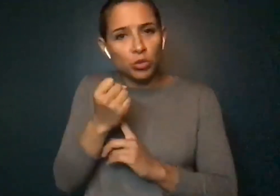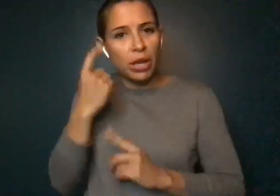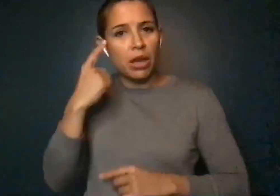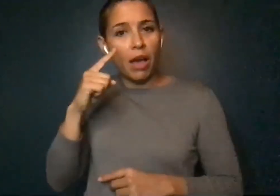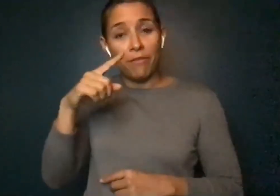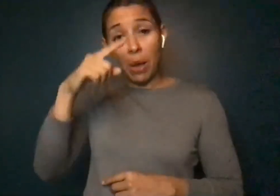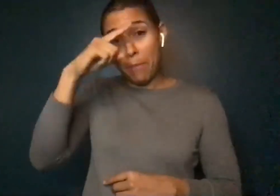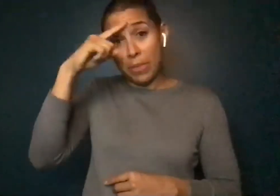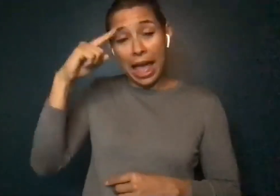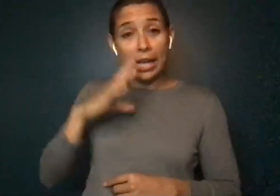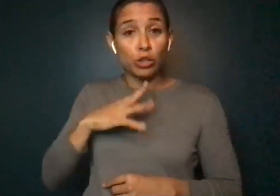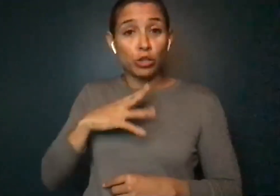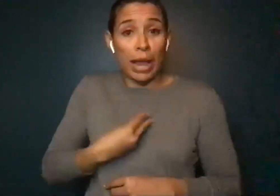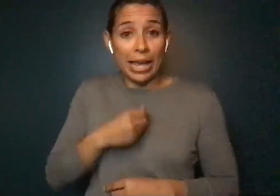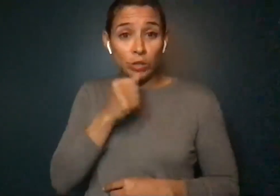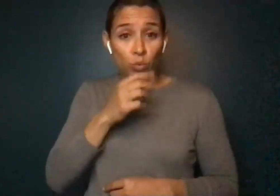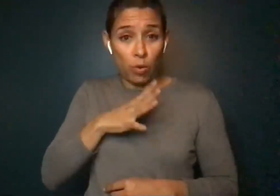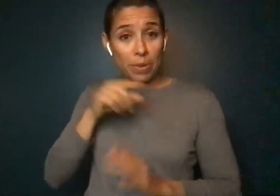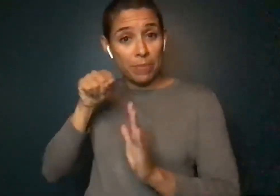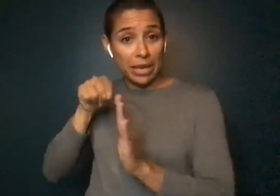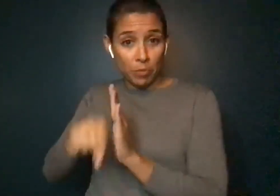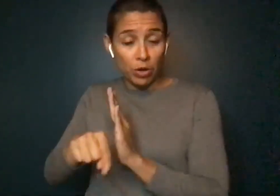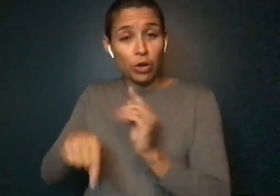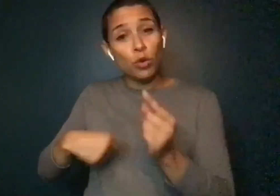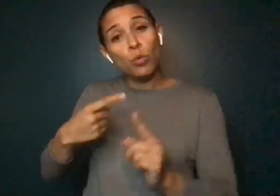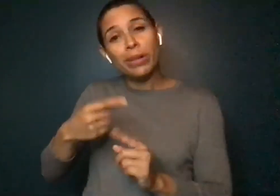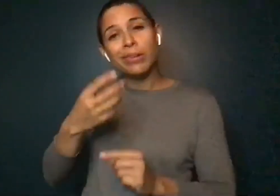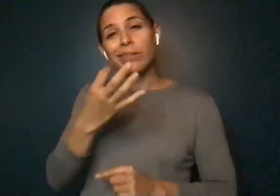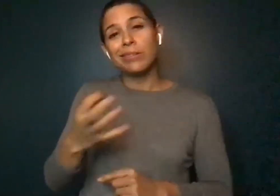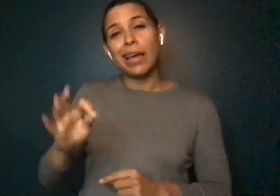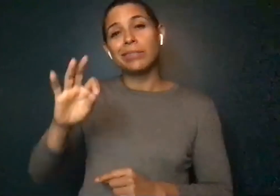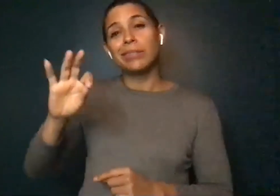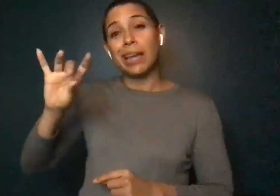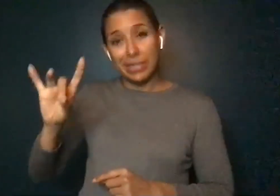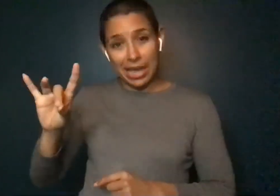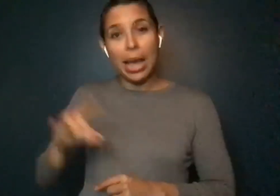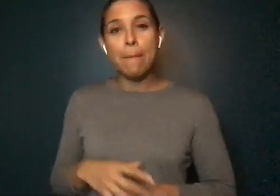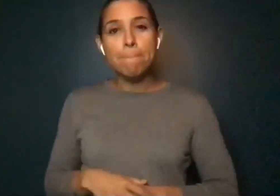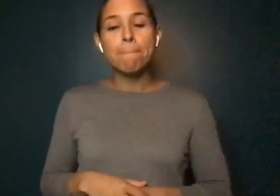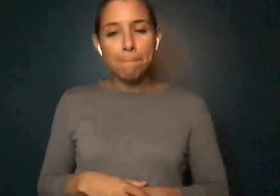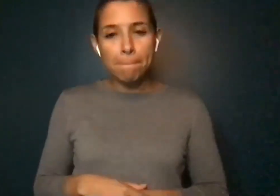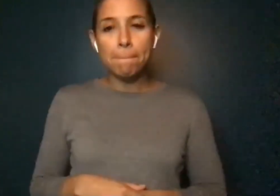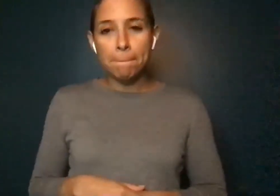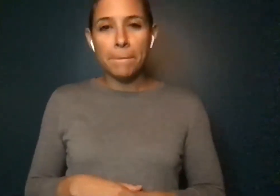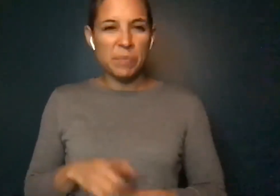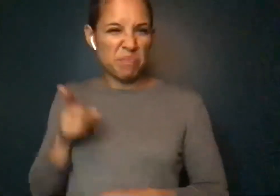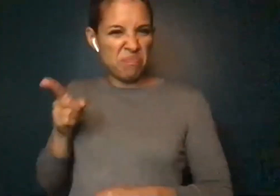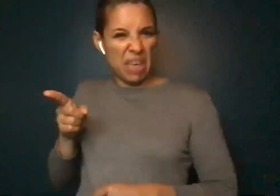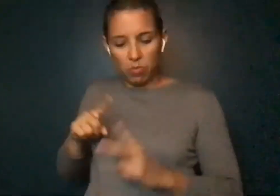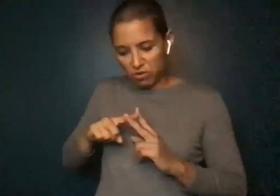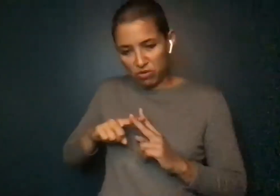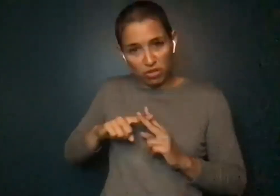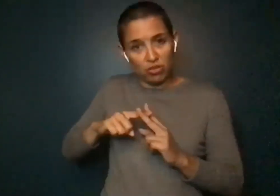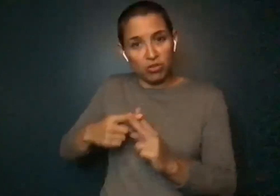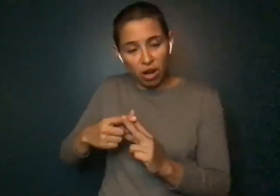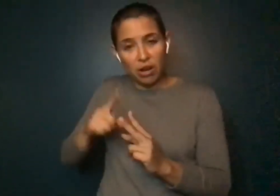And that happened in 1998. And it sort of, um, it was a catalyst for the Trans Day